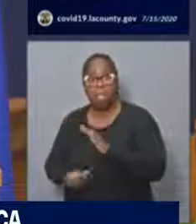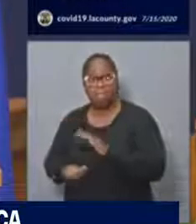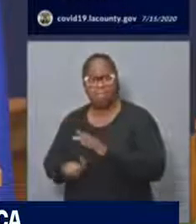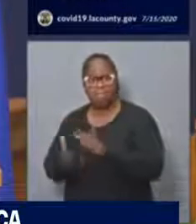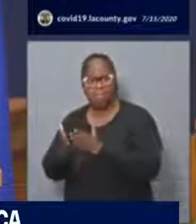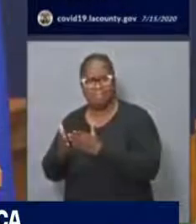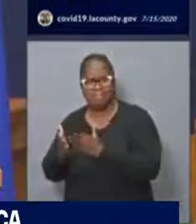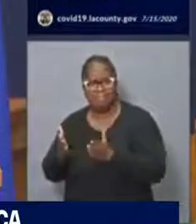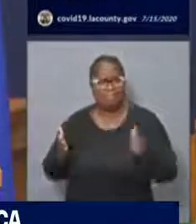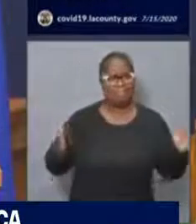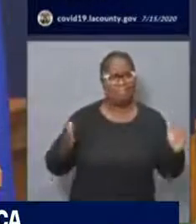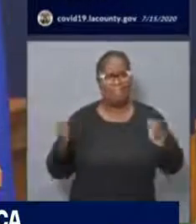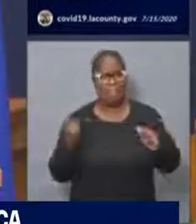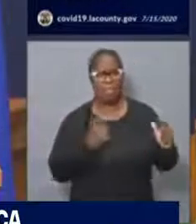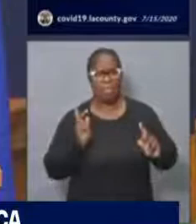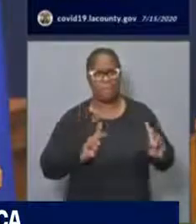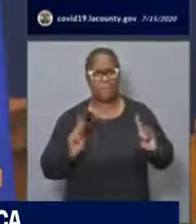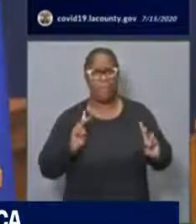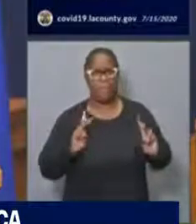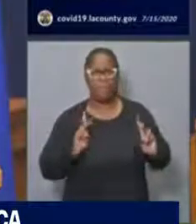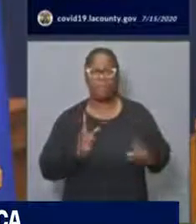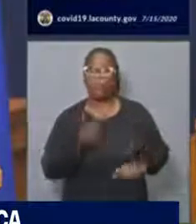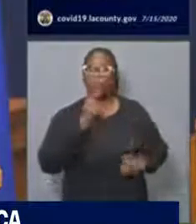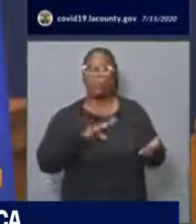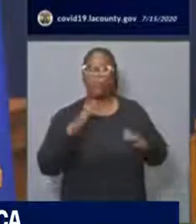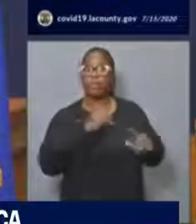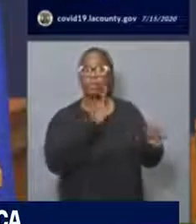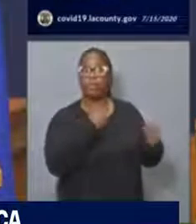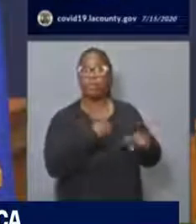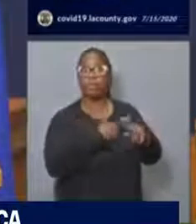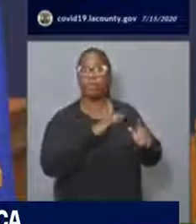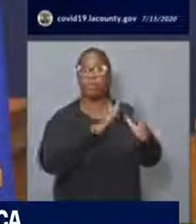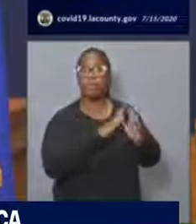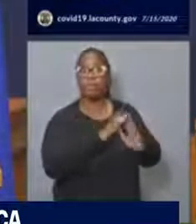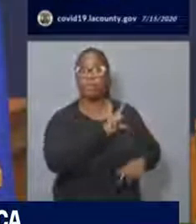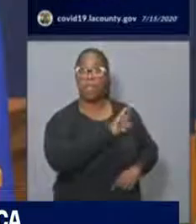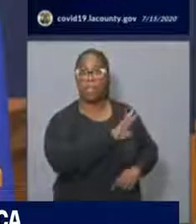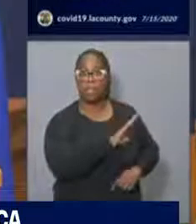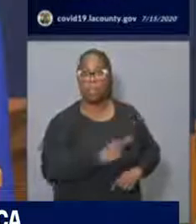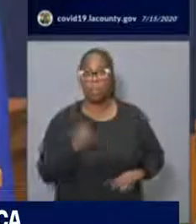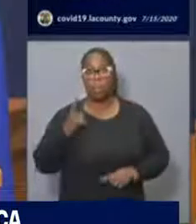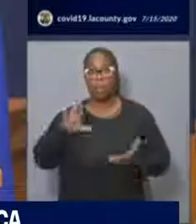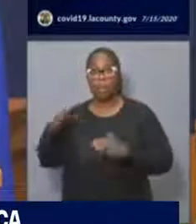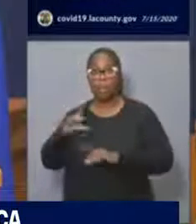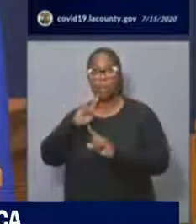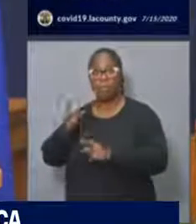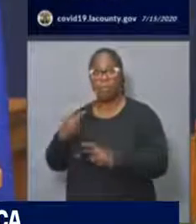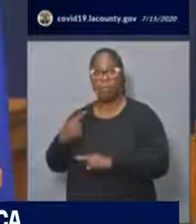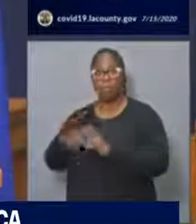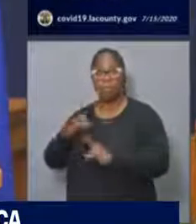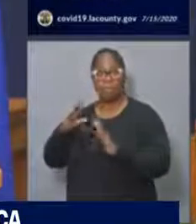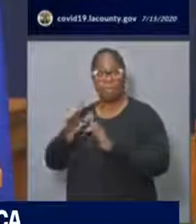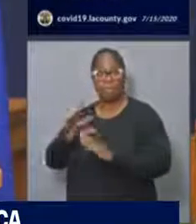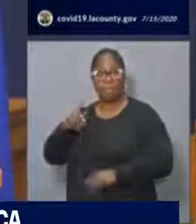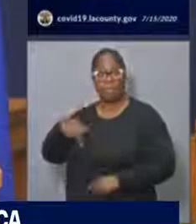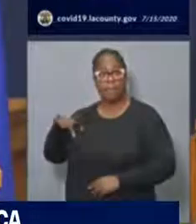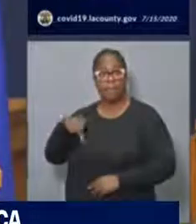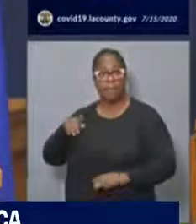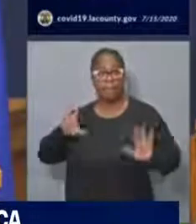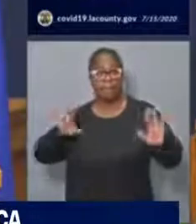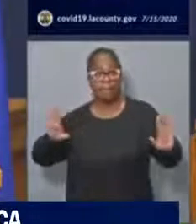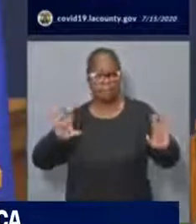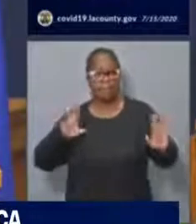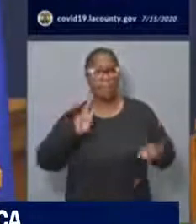county. Information on the 2 deaths reported by the City of Long Beach and the 1 death reported by the City of Pasadena are available